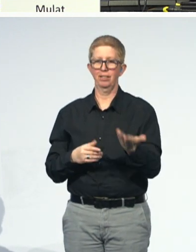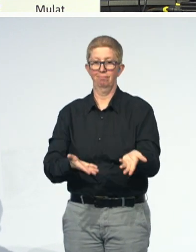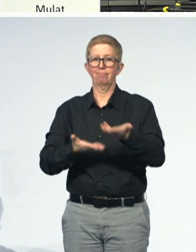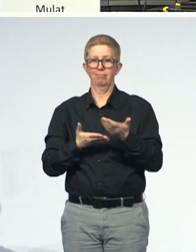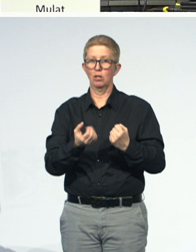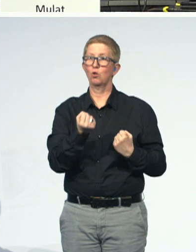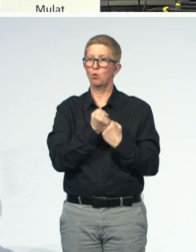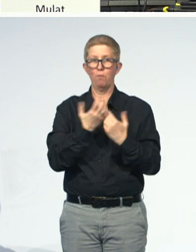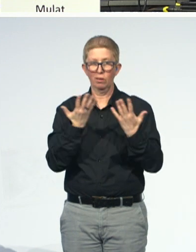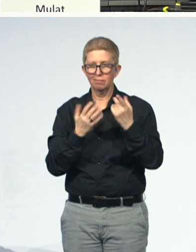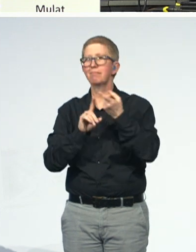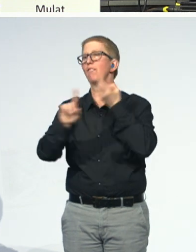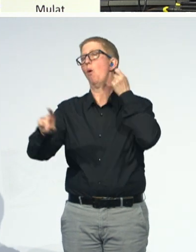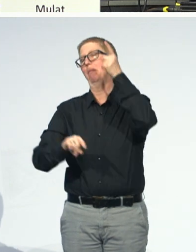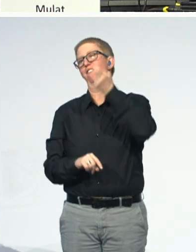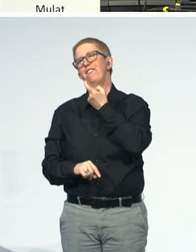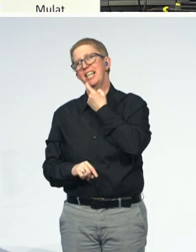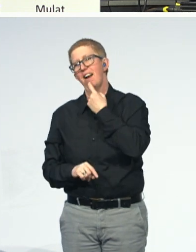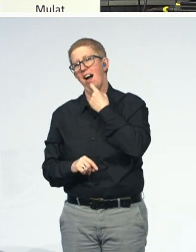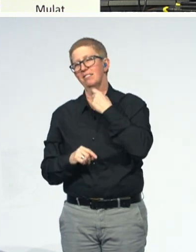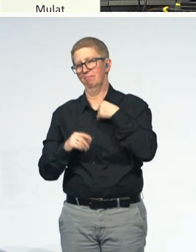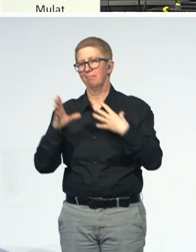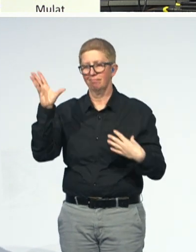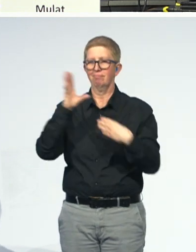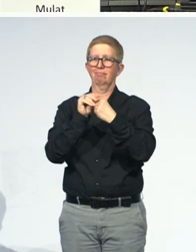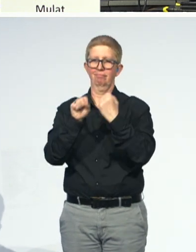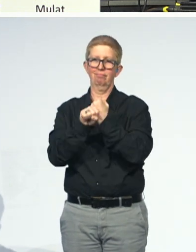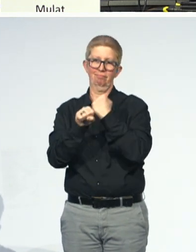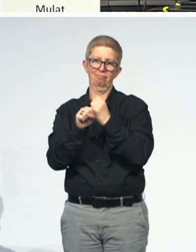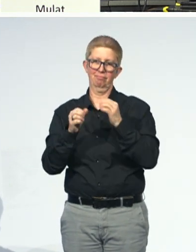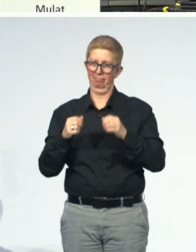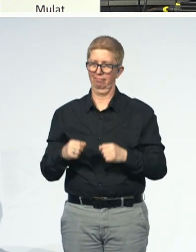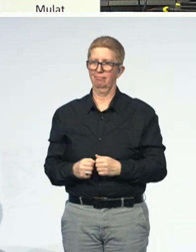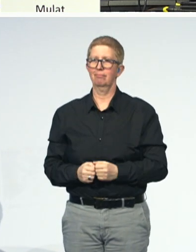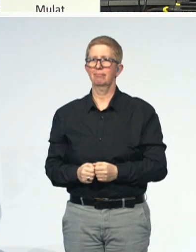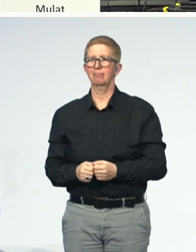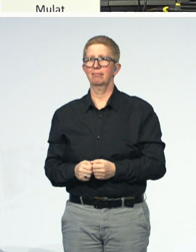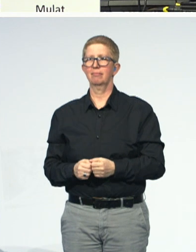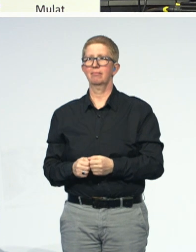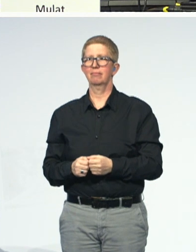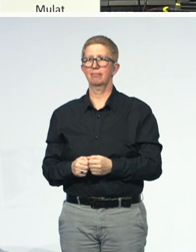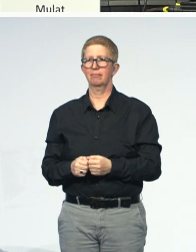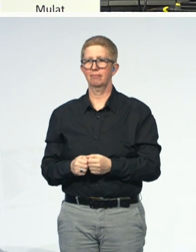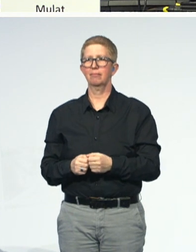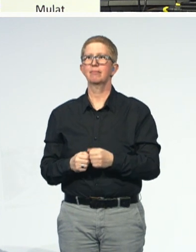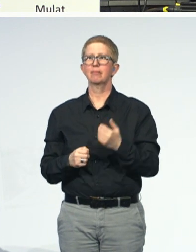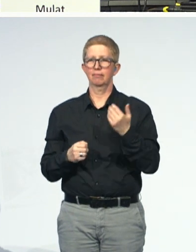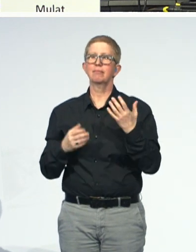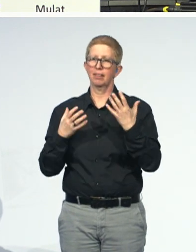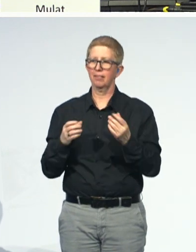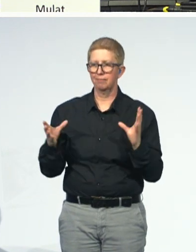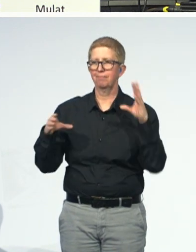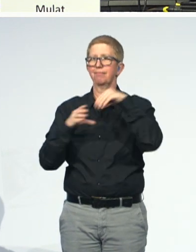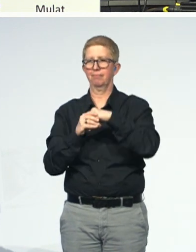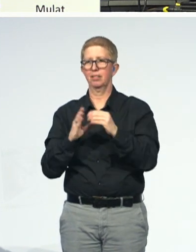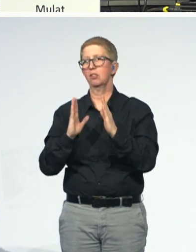Felm, in partnership with the Ethiopian Evangelical Church of Mekonnen. We have a school for the deaf in